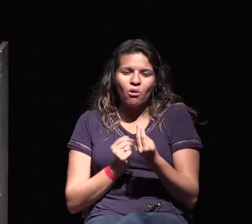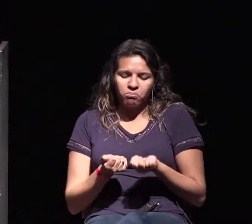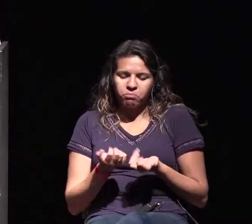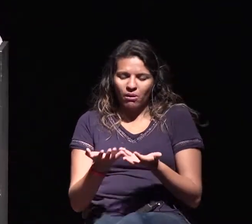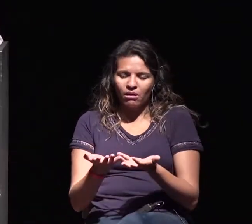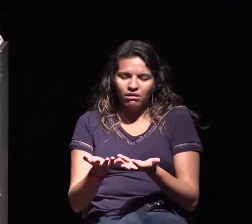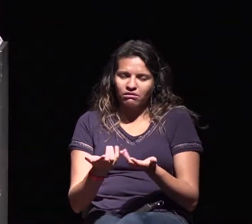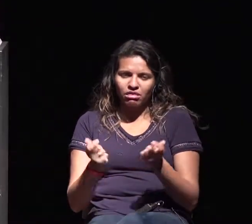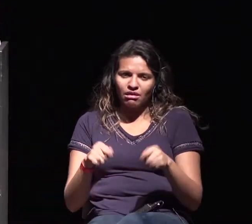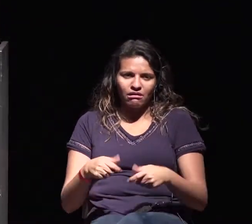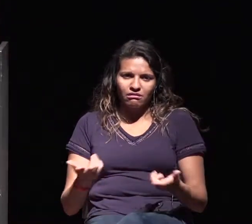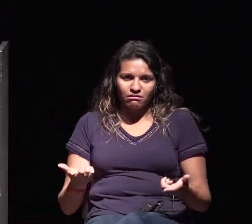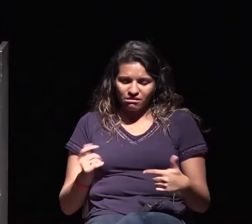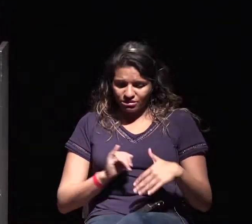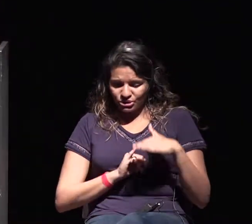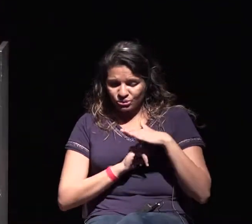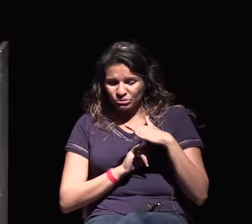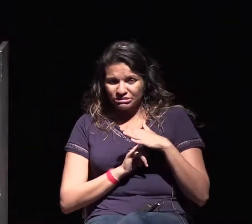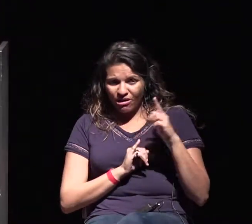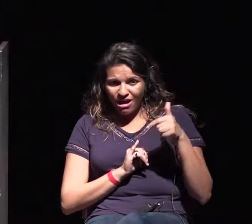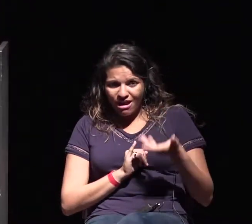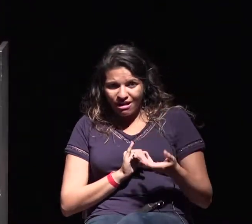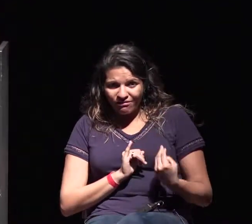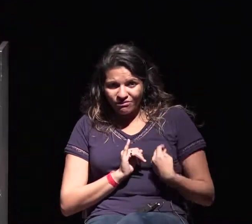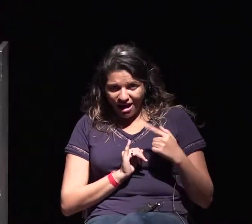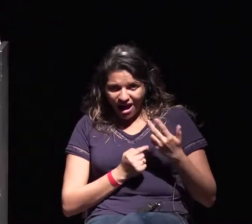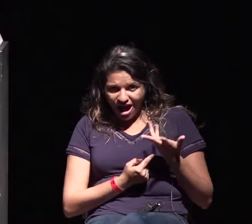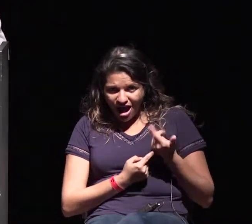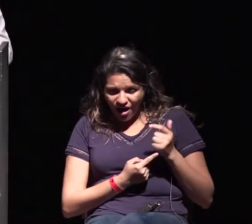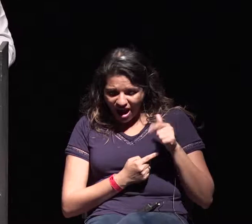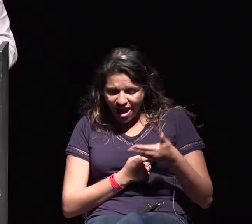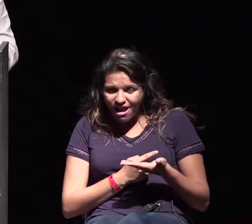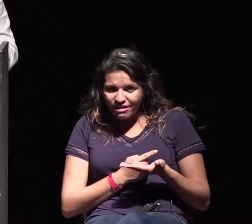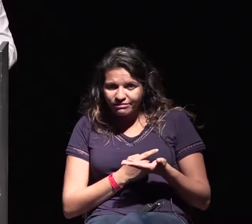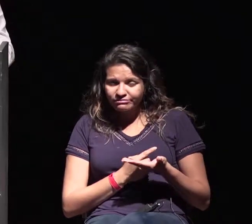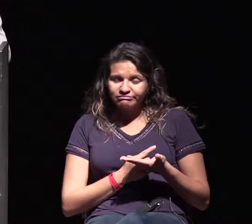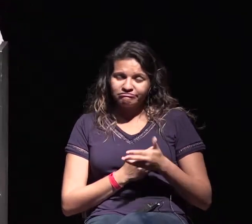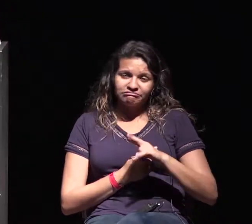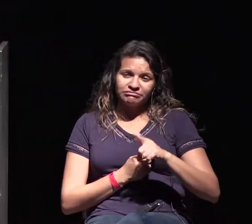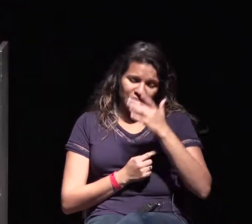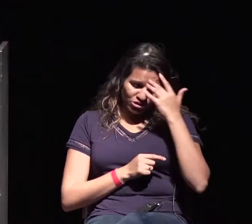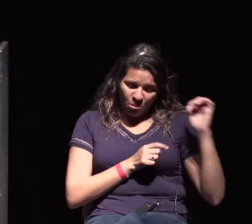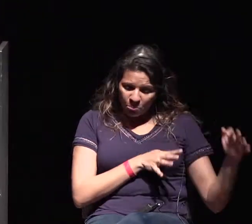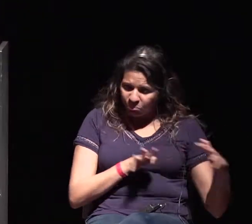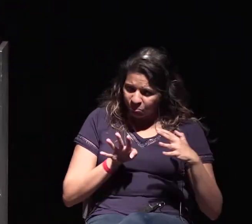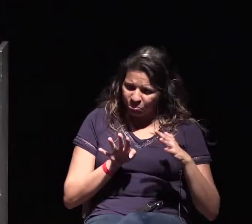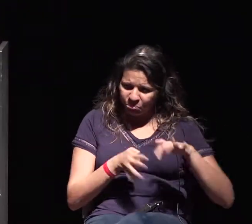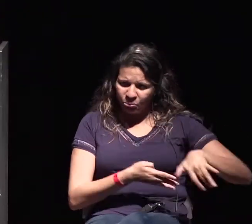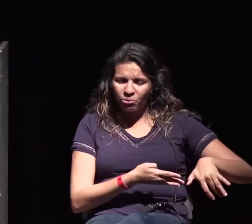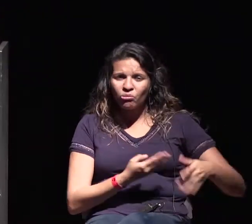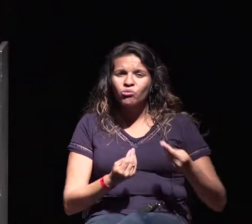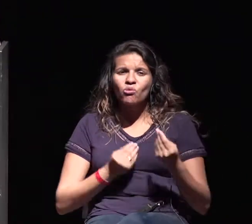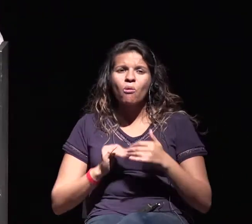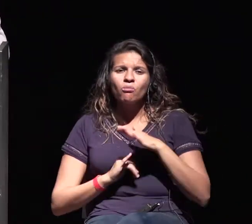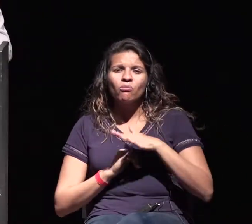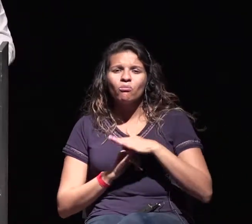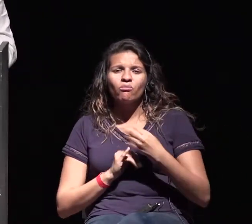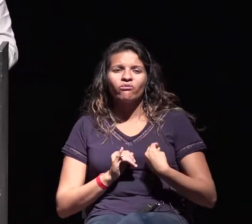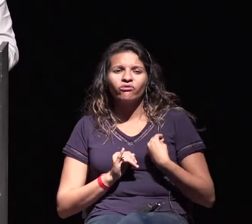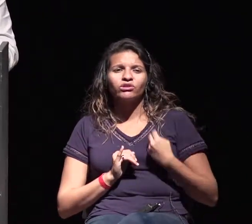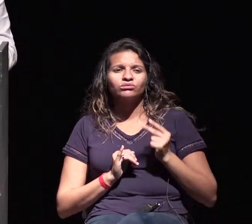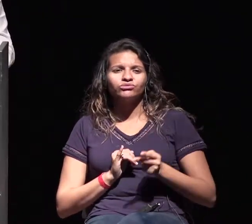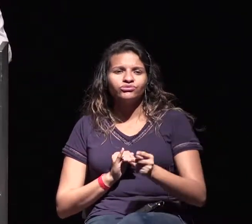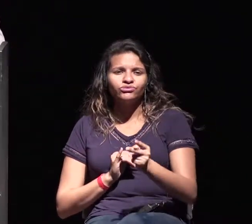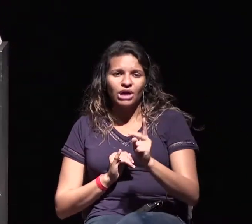the institution itself, the artist, the performers, the audiences, None, all, and